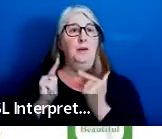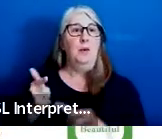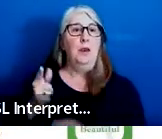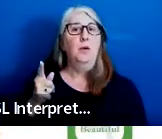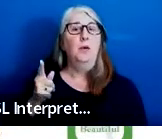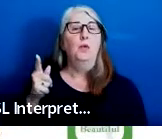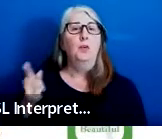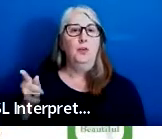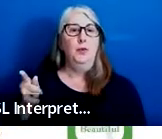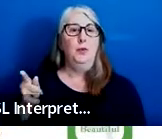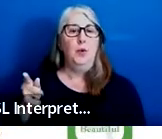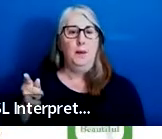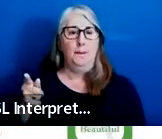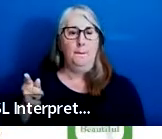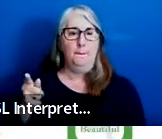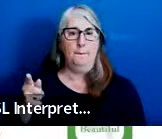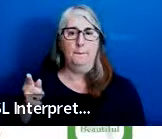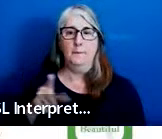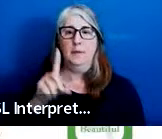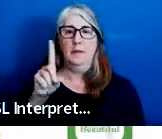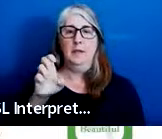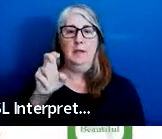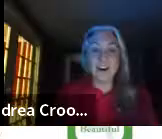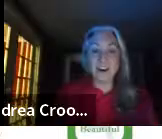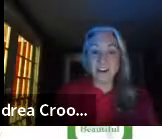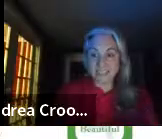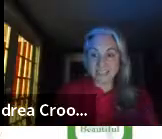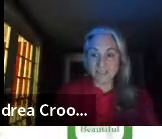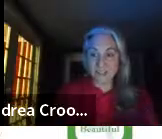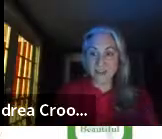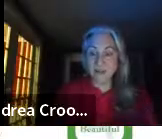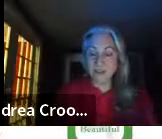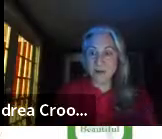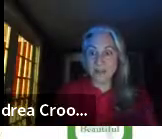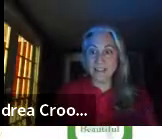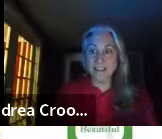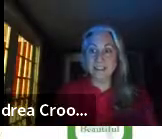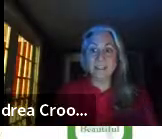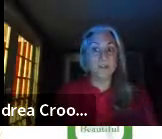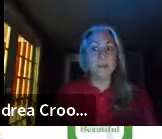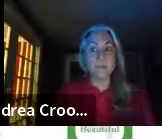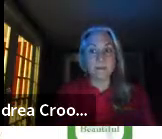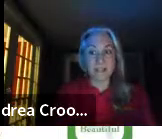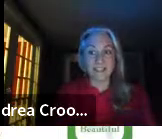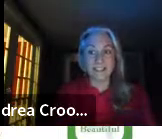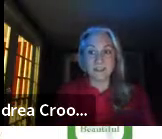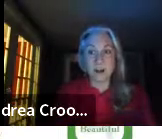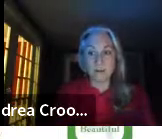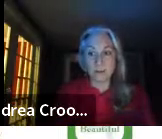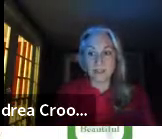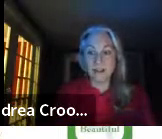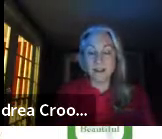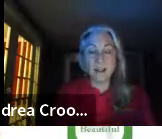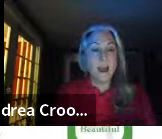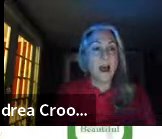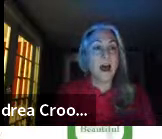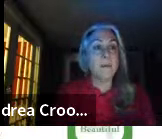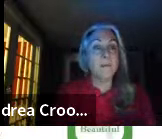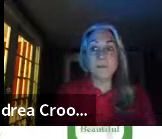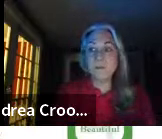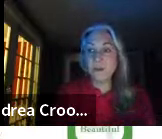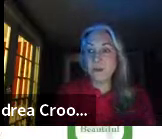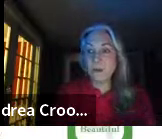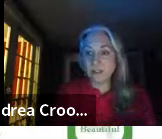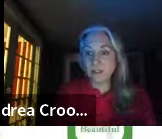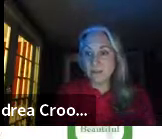to Denise Curry in our RRD division, who's going to give you some of the basics of composting.